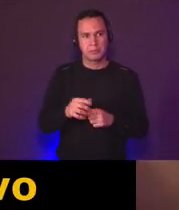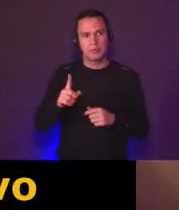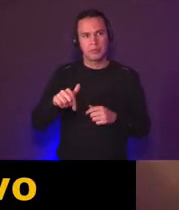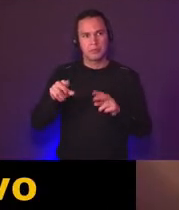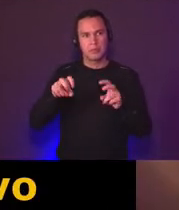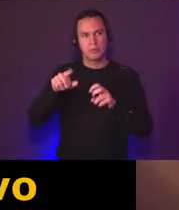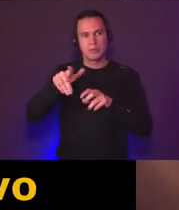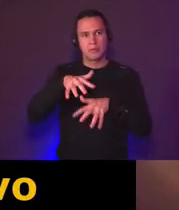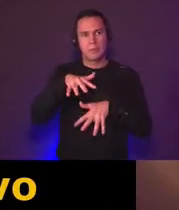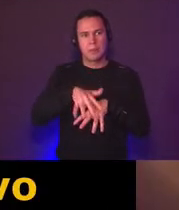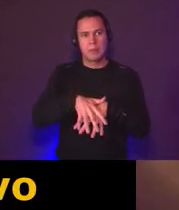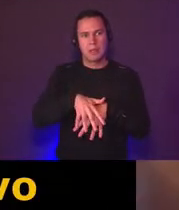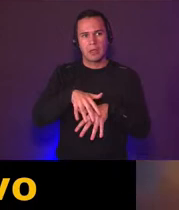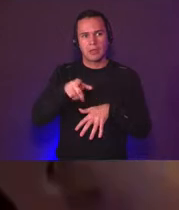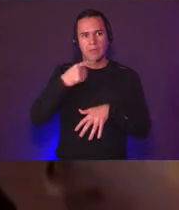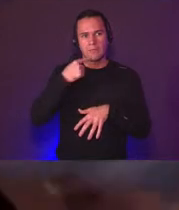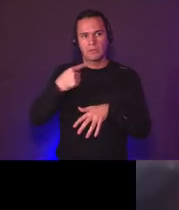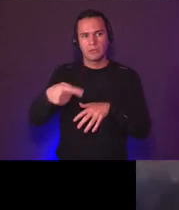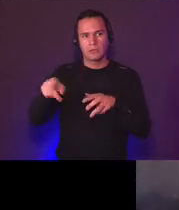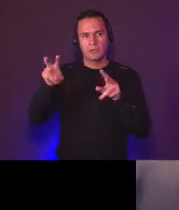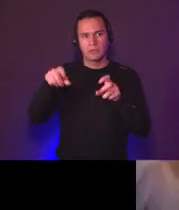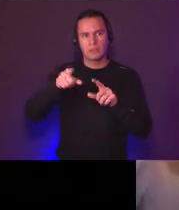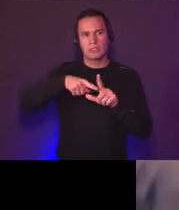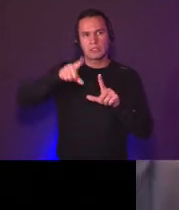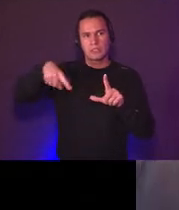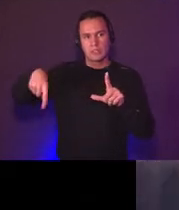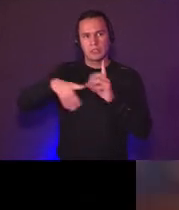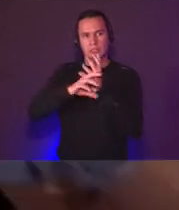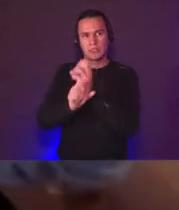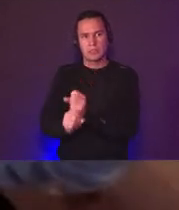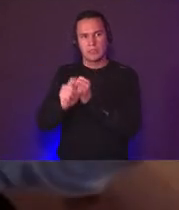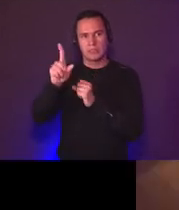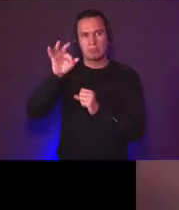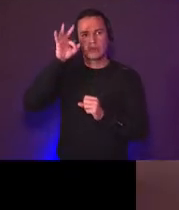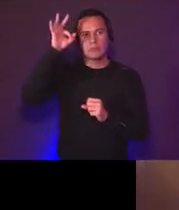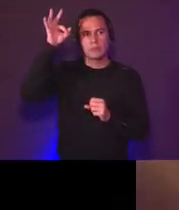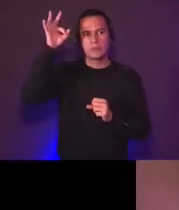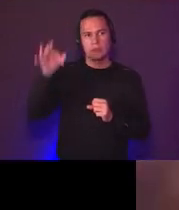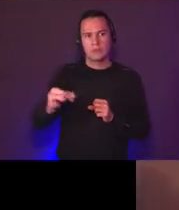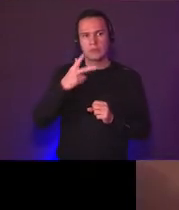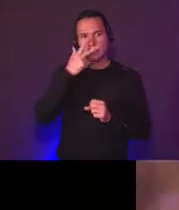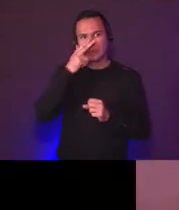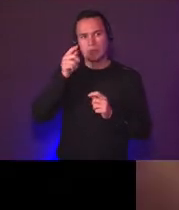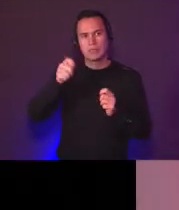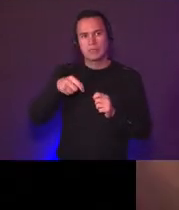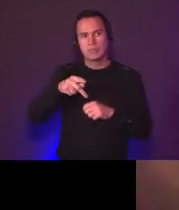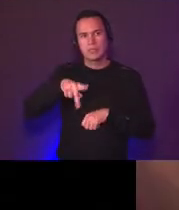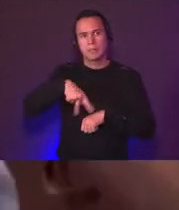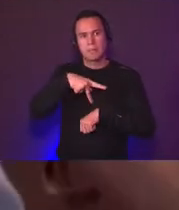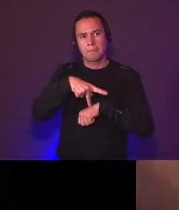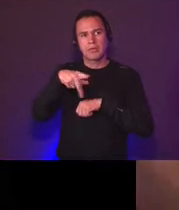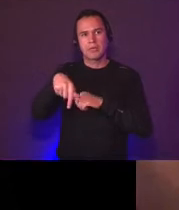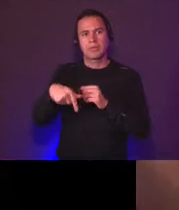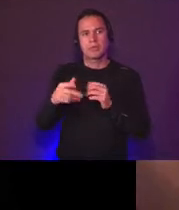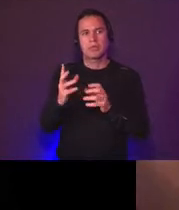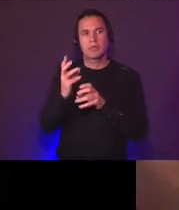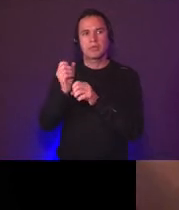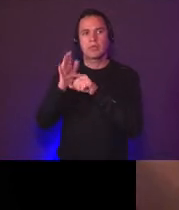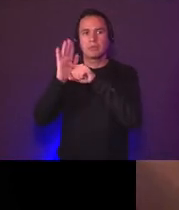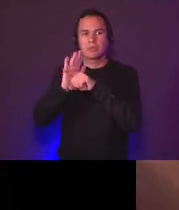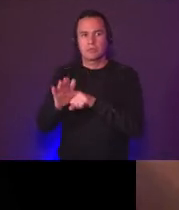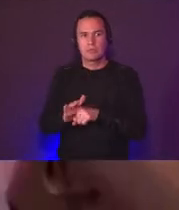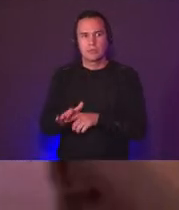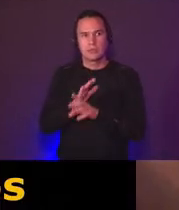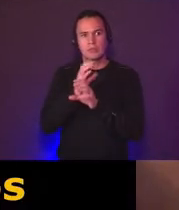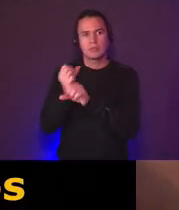mathematically, statistically speaking, representative of an entire country within a certain margin of